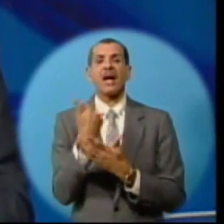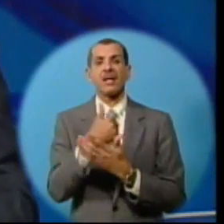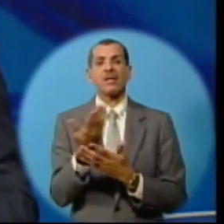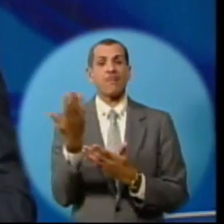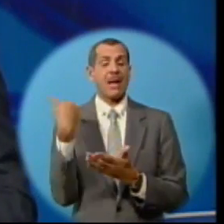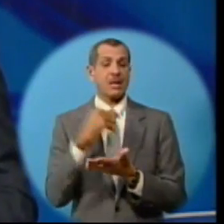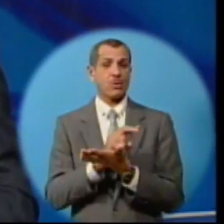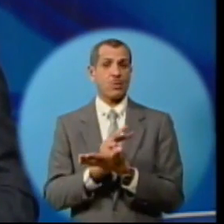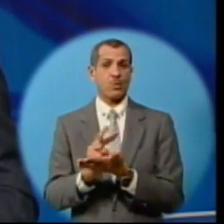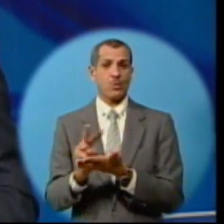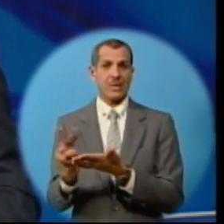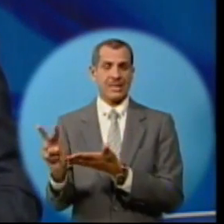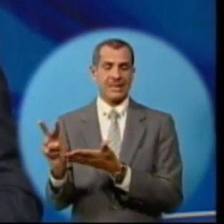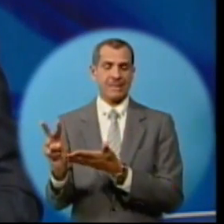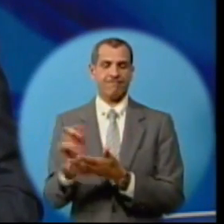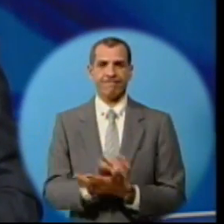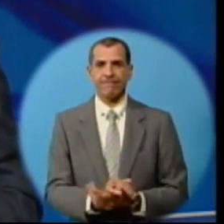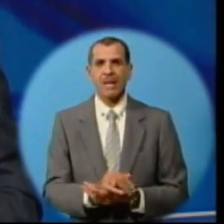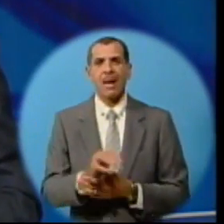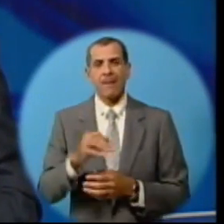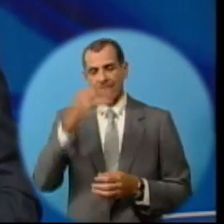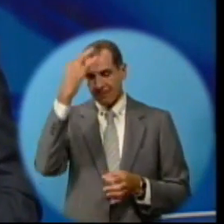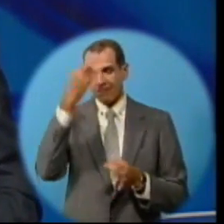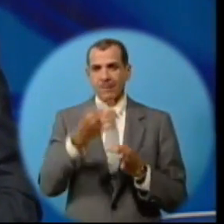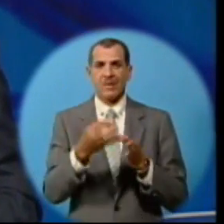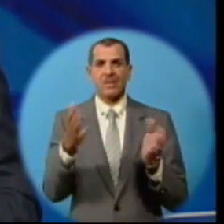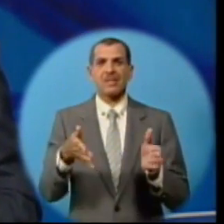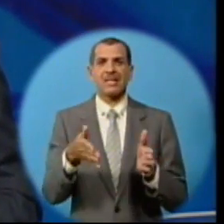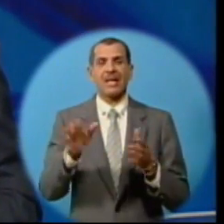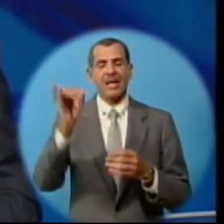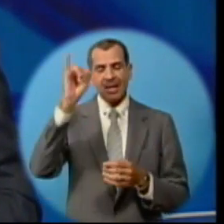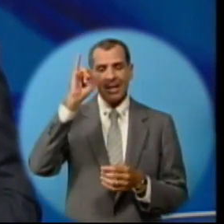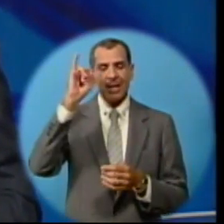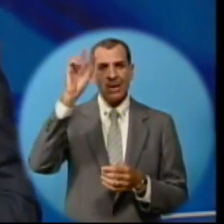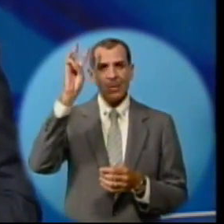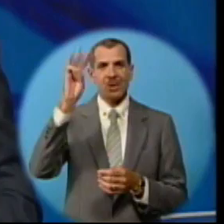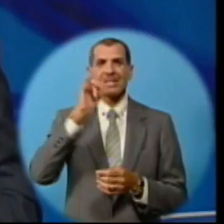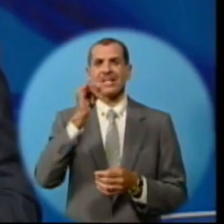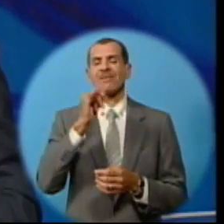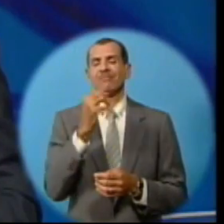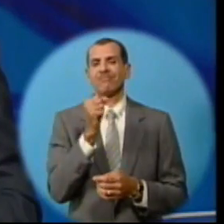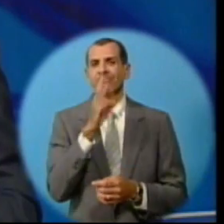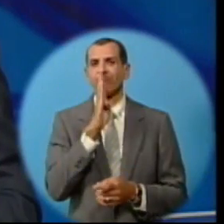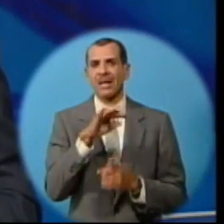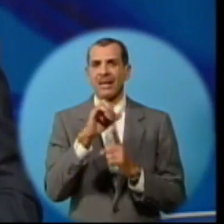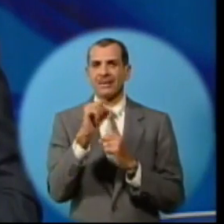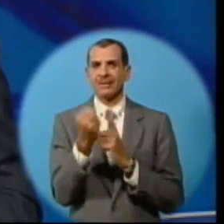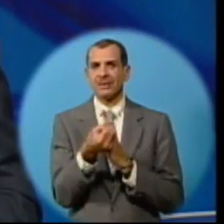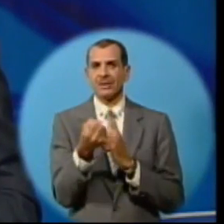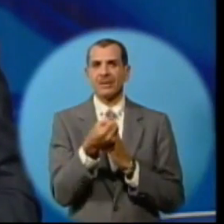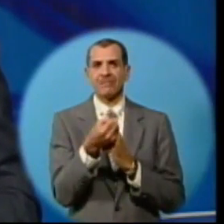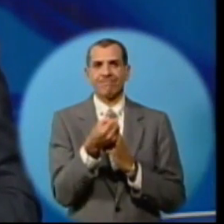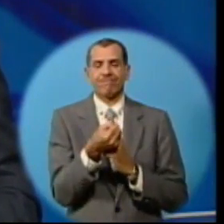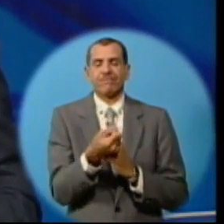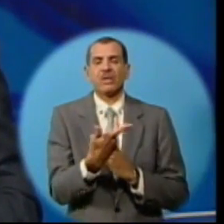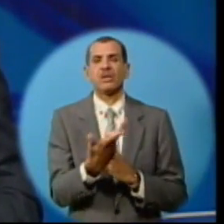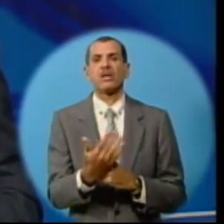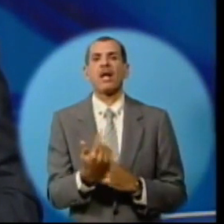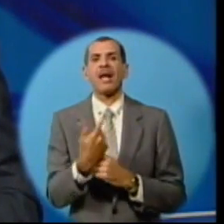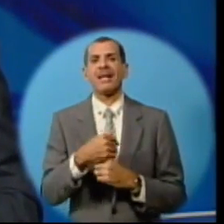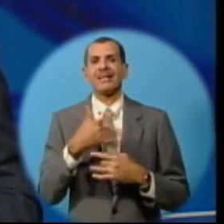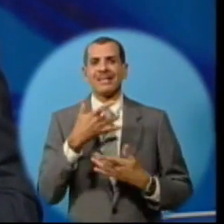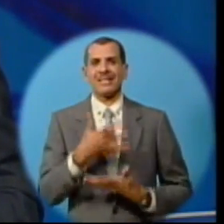past 2 weeks. Magistrate Ian Weeks says it was a social and moral tragedy for Barbados following this